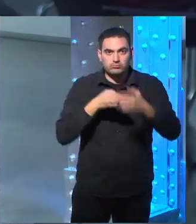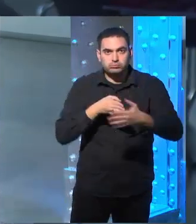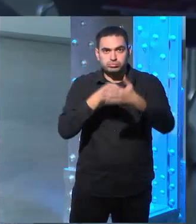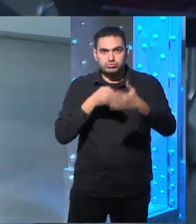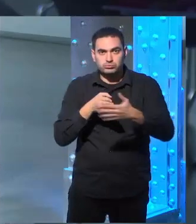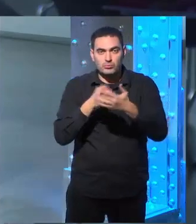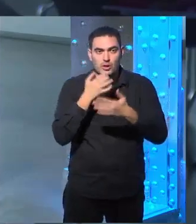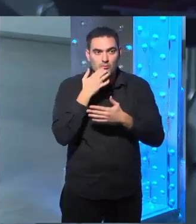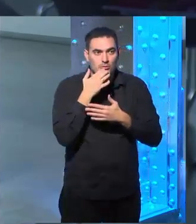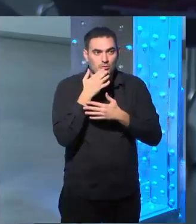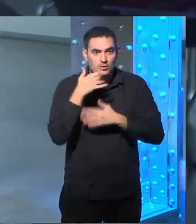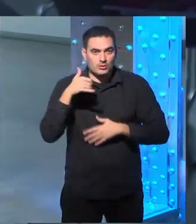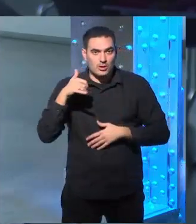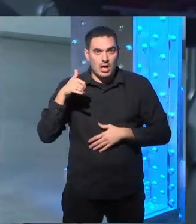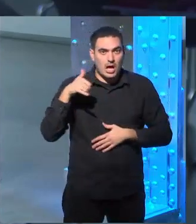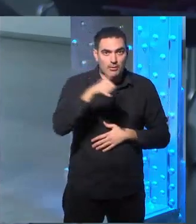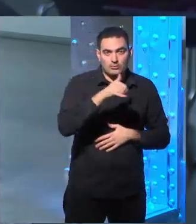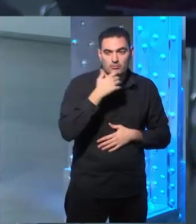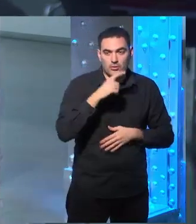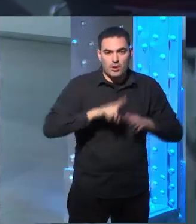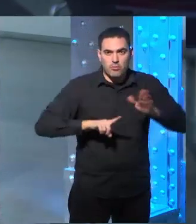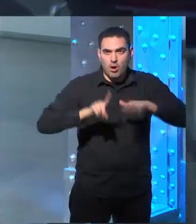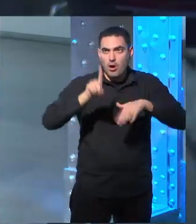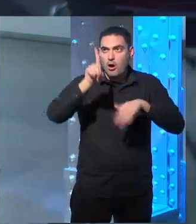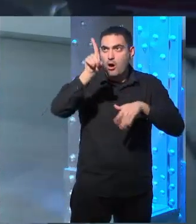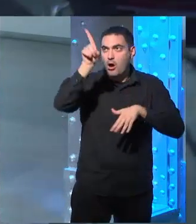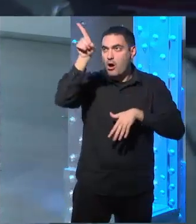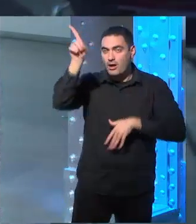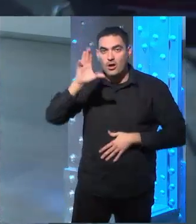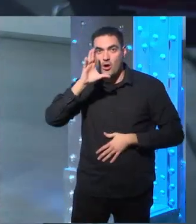build walls with bricks, where we are able to assemble